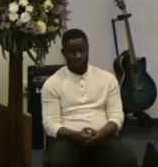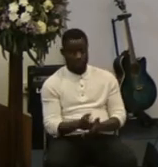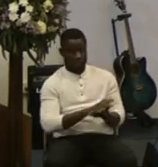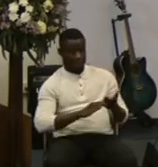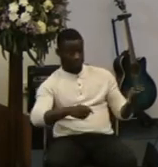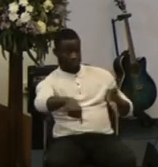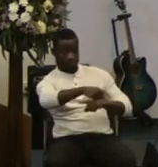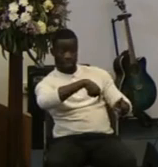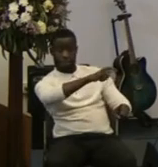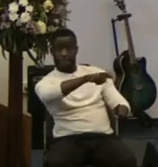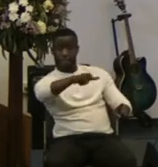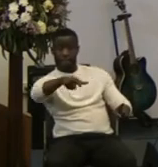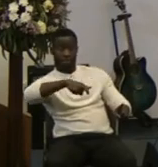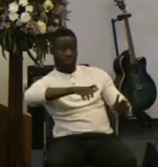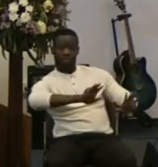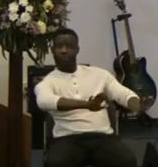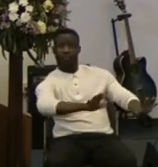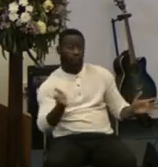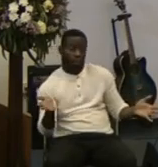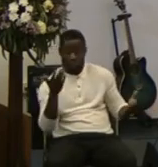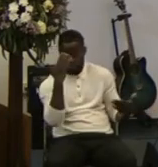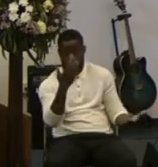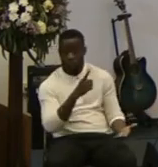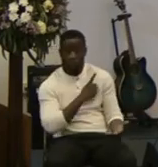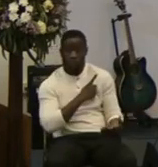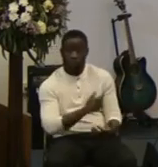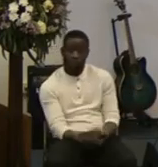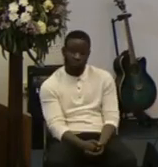left. For whatever reason.